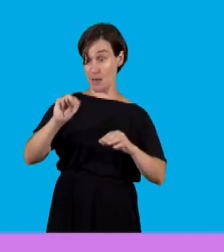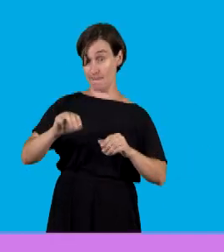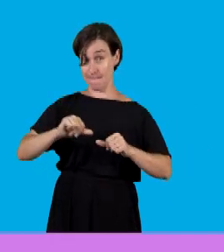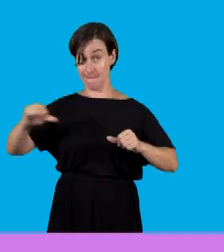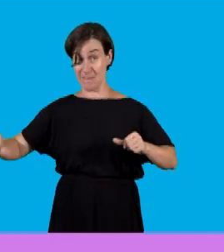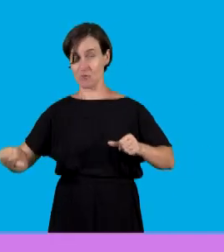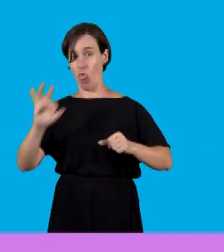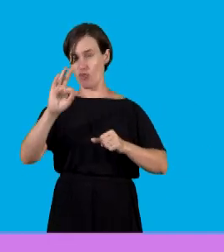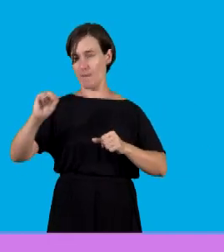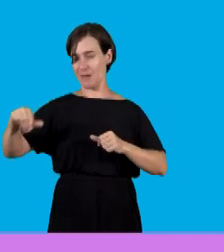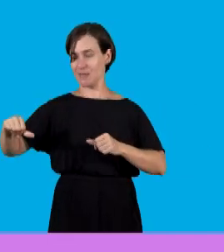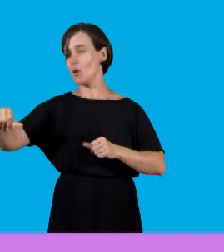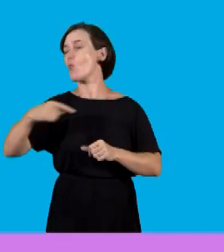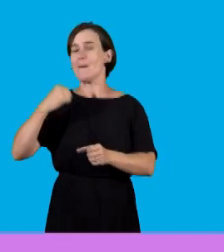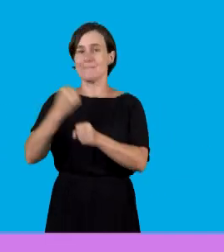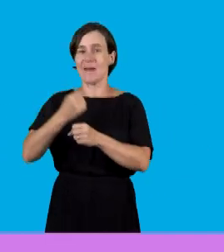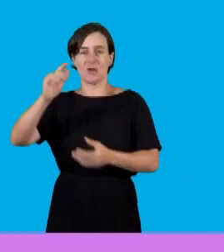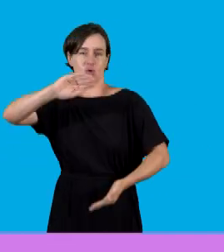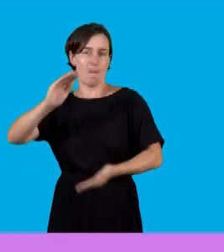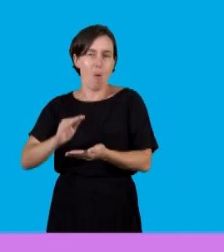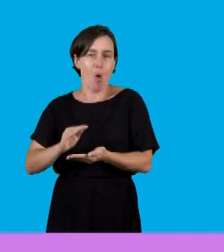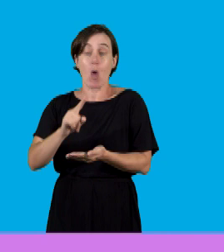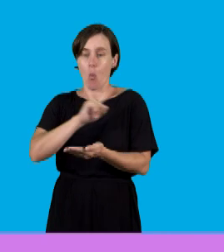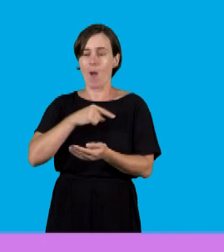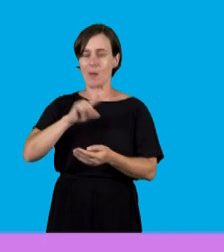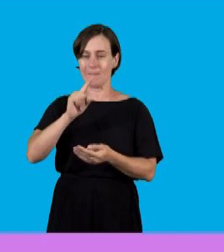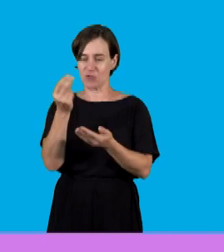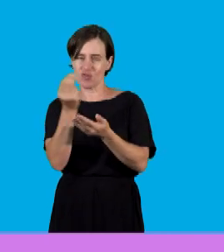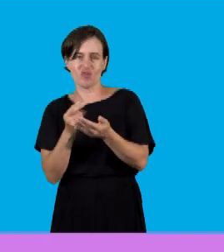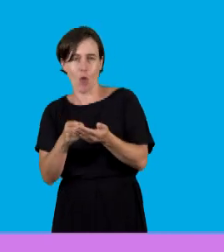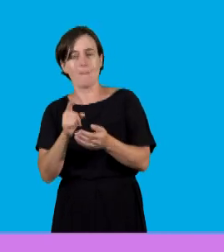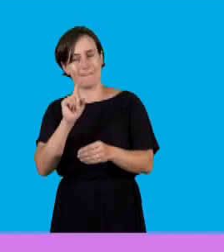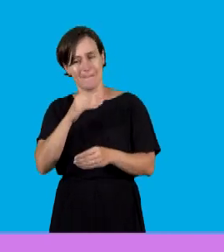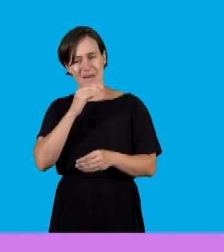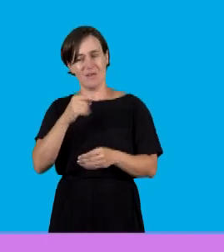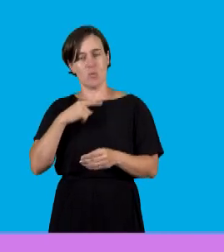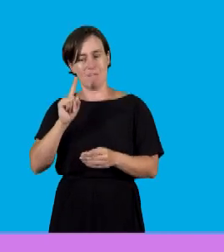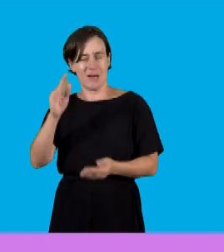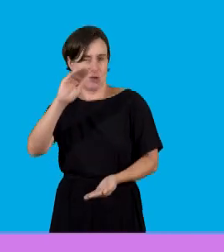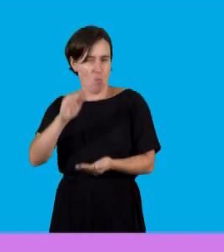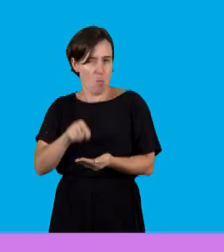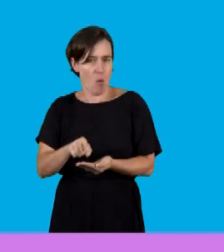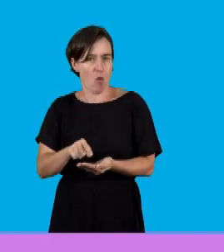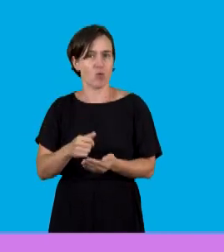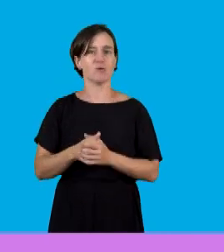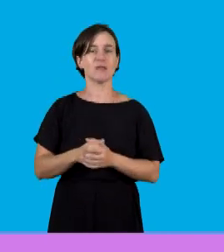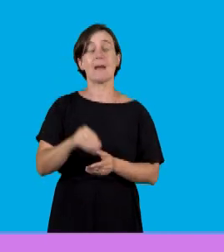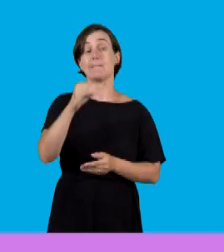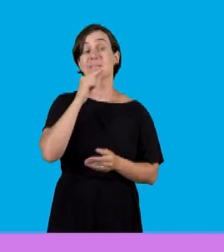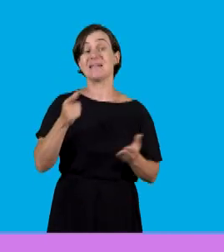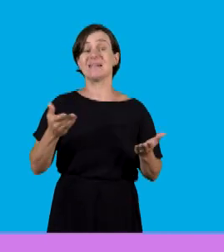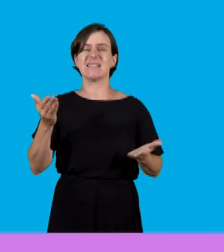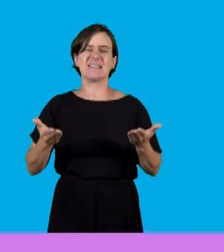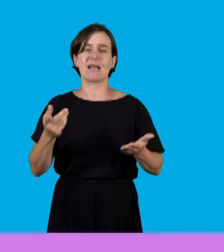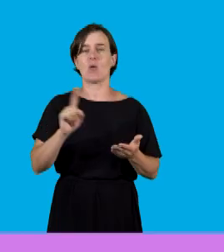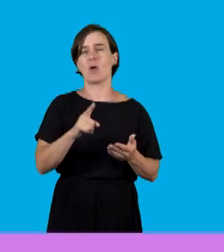be 8 meter and 3 meter, which will be reduced because it has to be drawn on a piece of paper. It will be reduced by a scale of 1:30. It means it